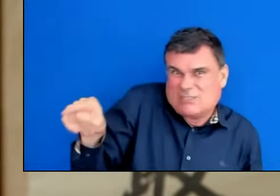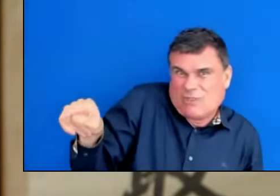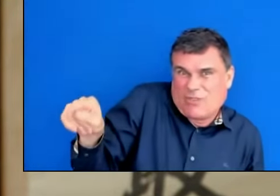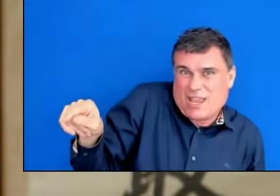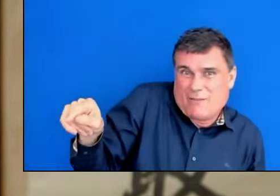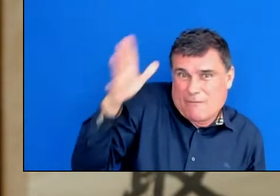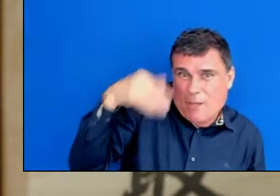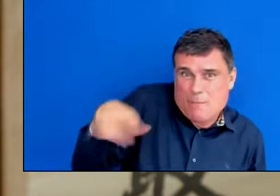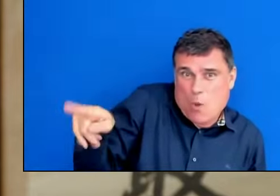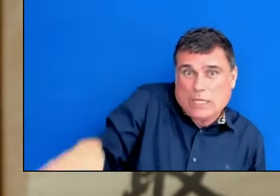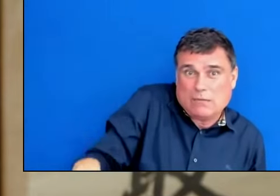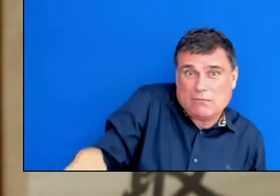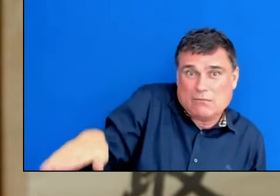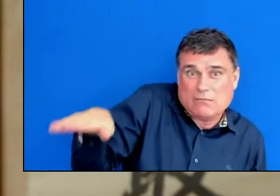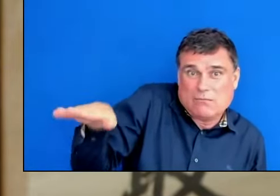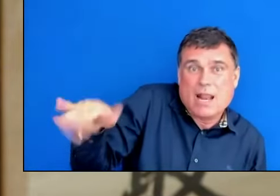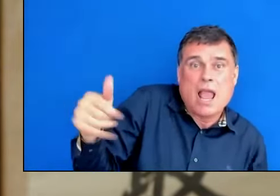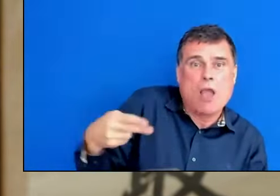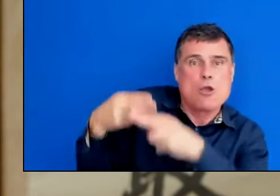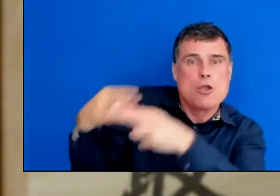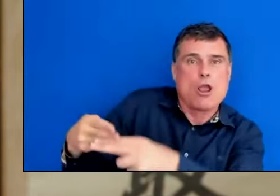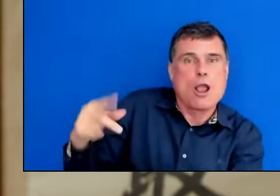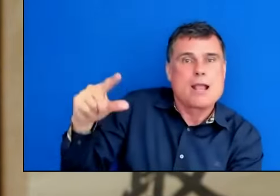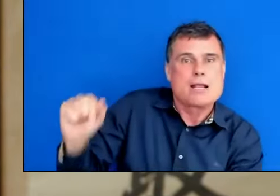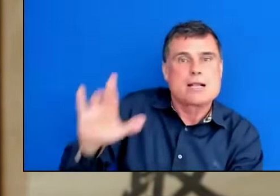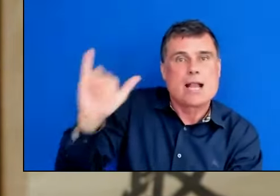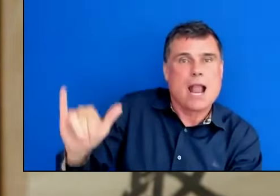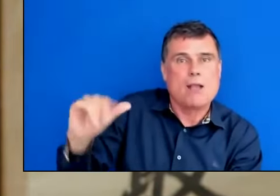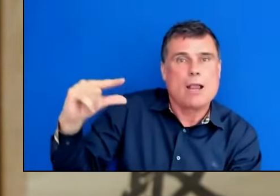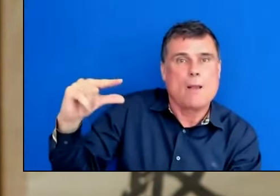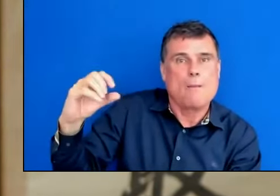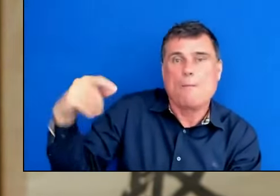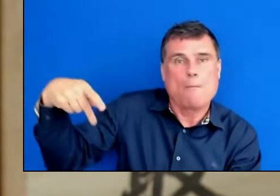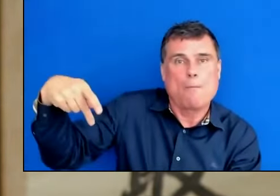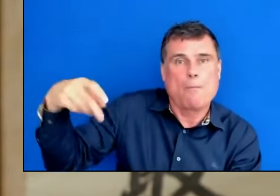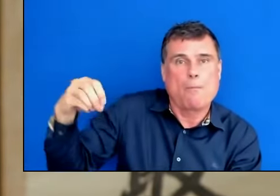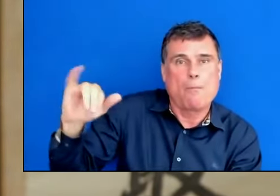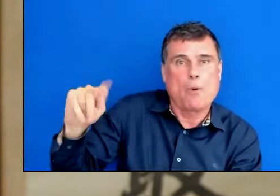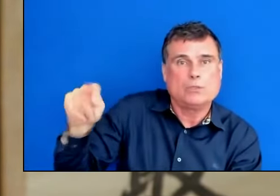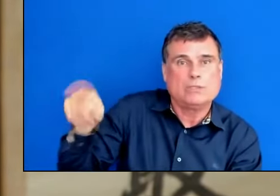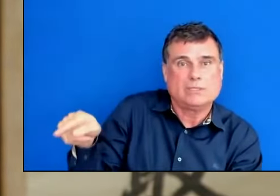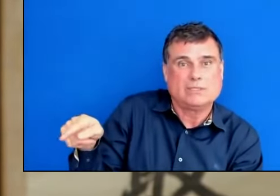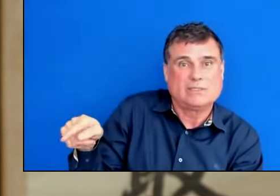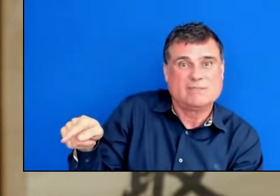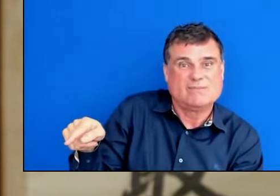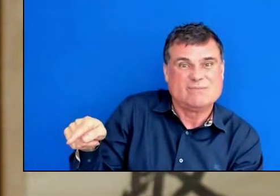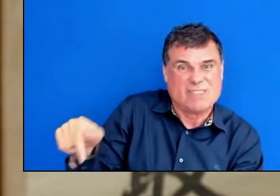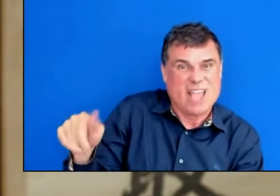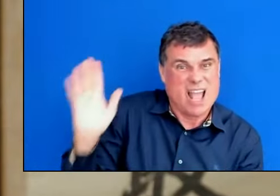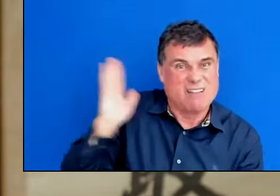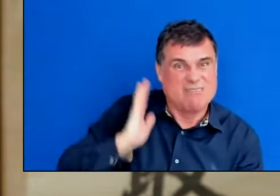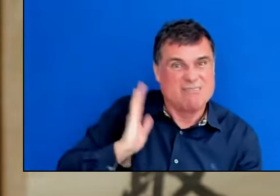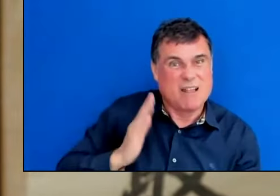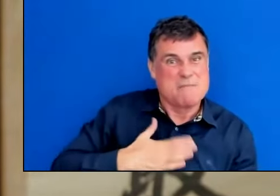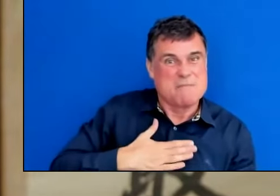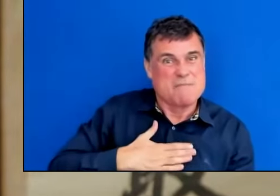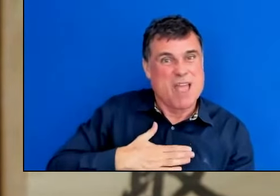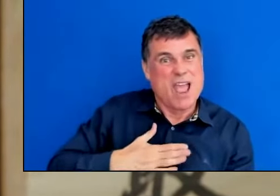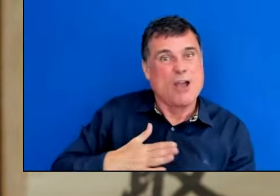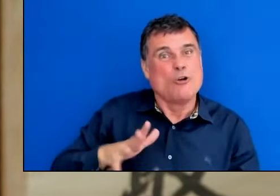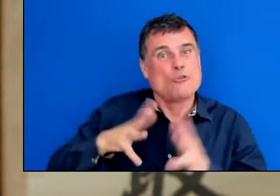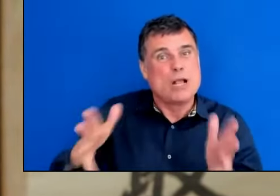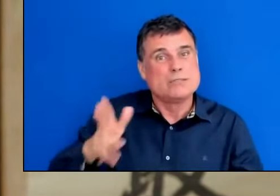And he was raised on what is now Gary Point, on a property where my great uncle's boat works thrived as a